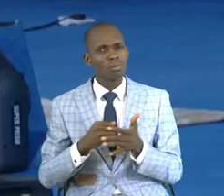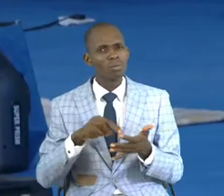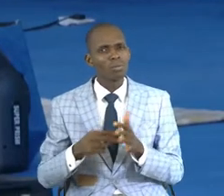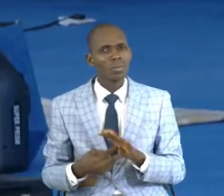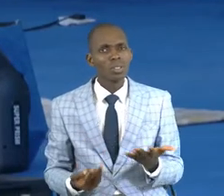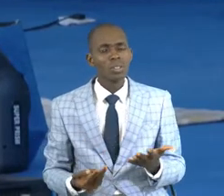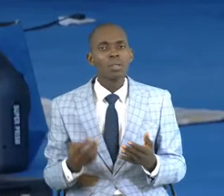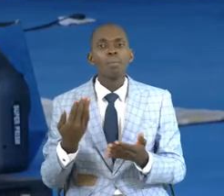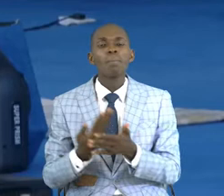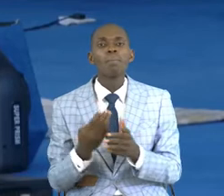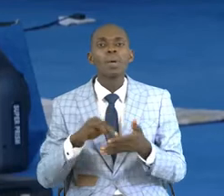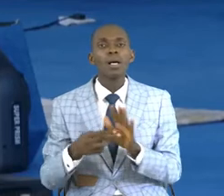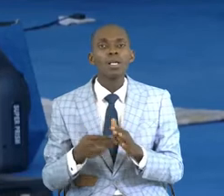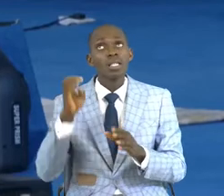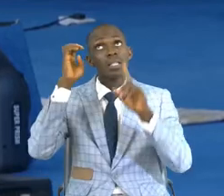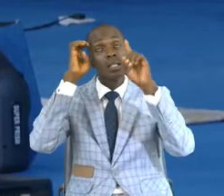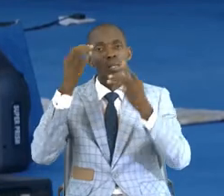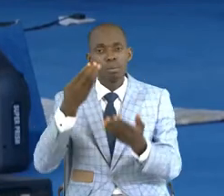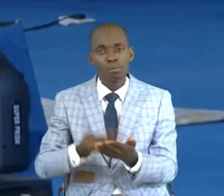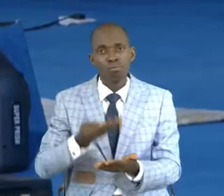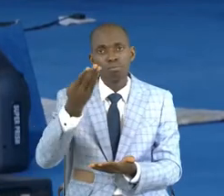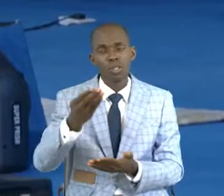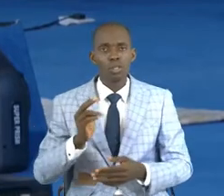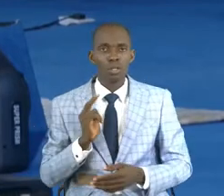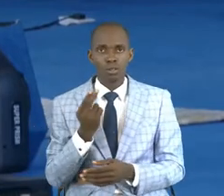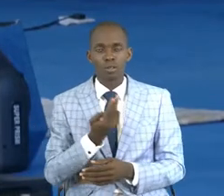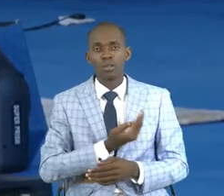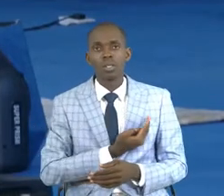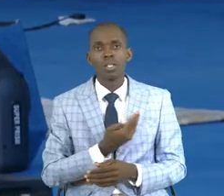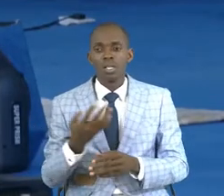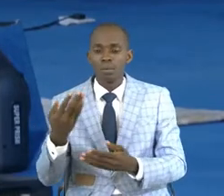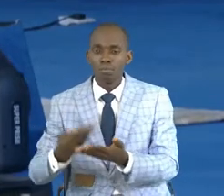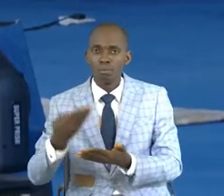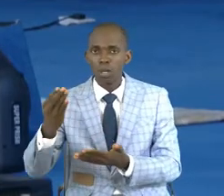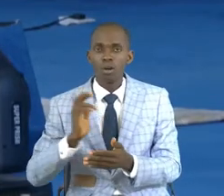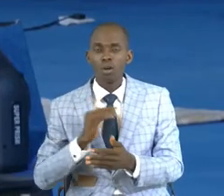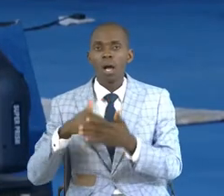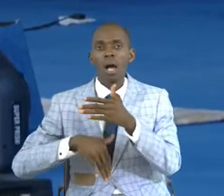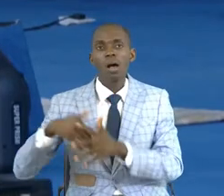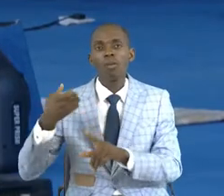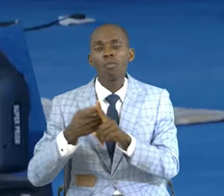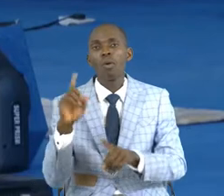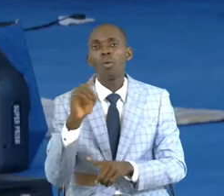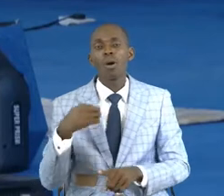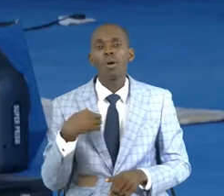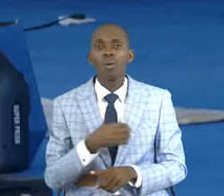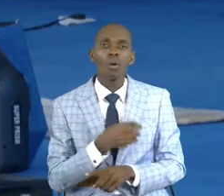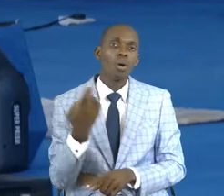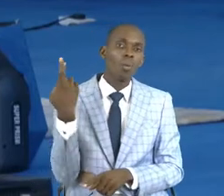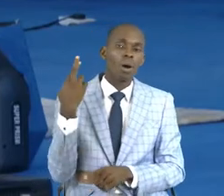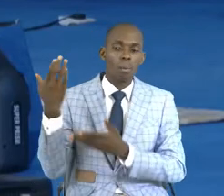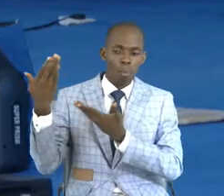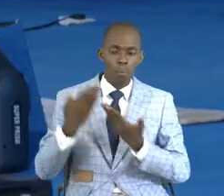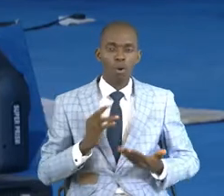us. That he might take us out of where we were to where he is. That he